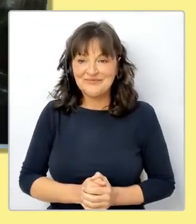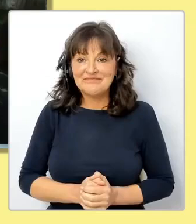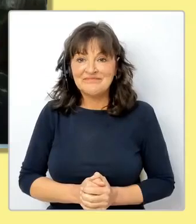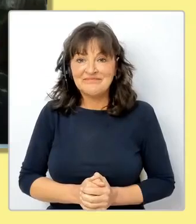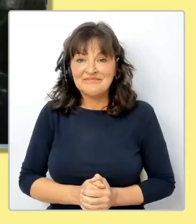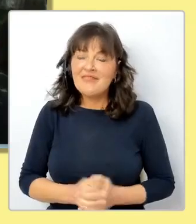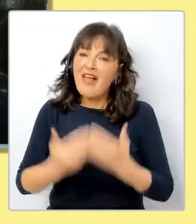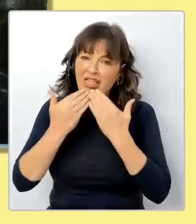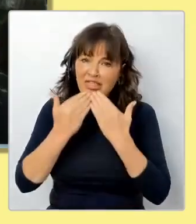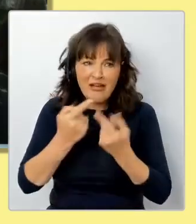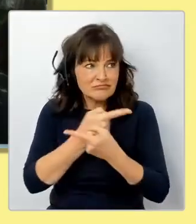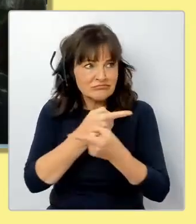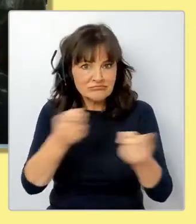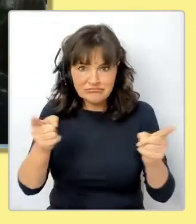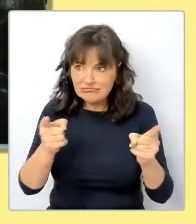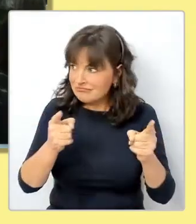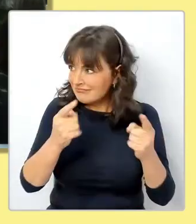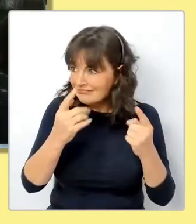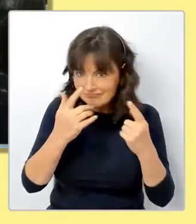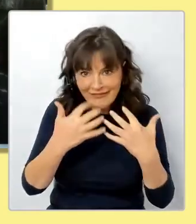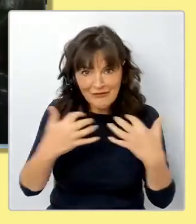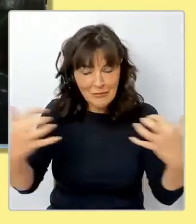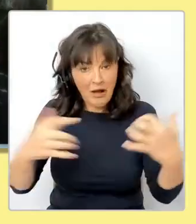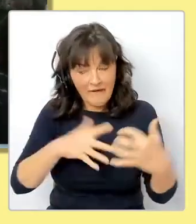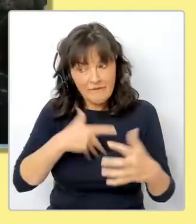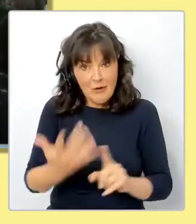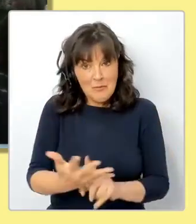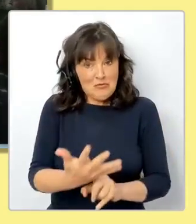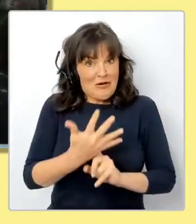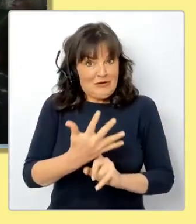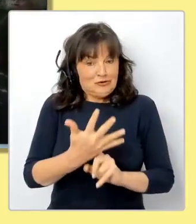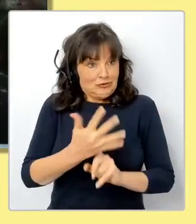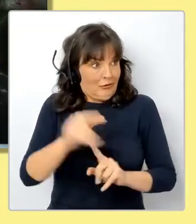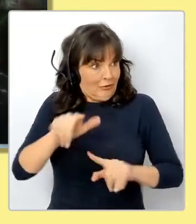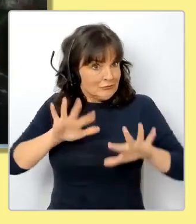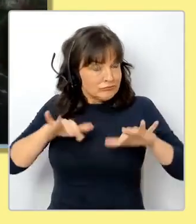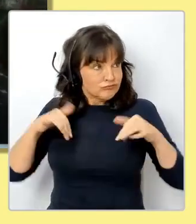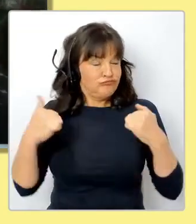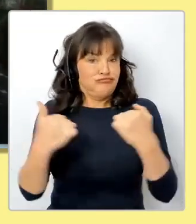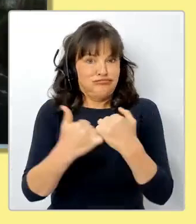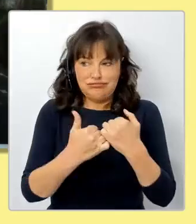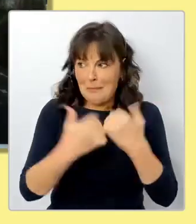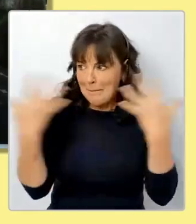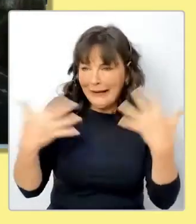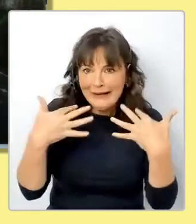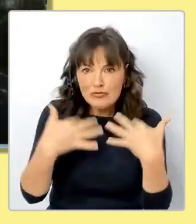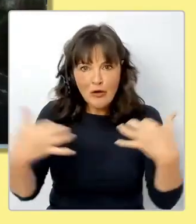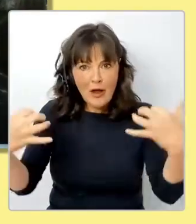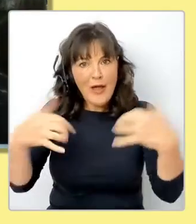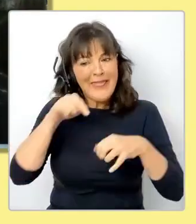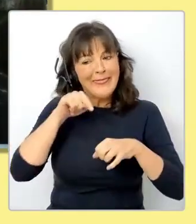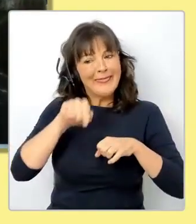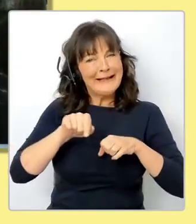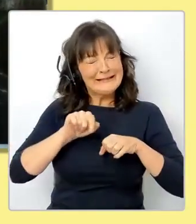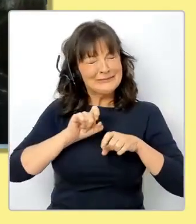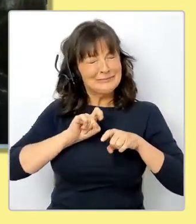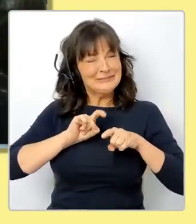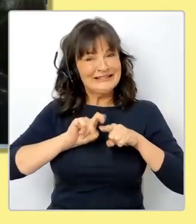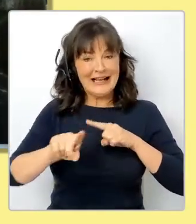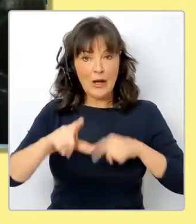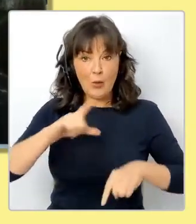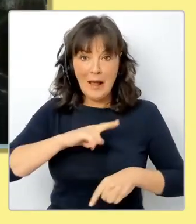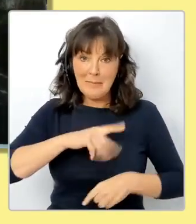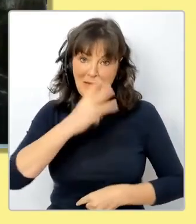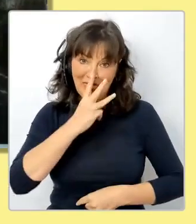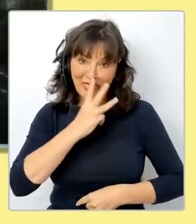lot of pressure in these hustings, I won't lie. You're in front of a big crowd, many people. This one is particularly pressured because my three-year-old daughter's in the